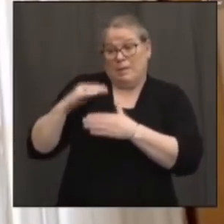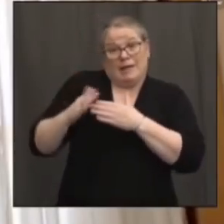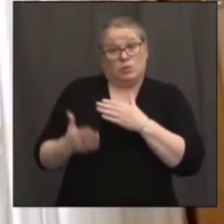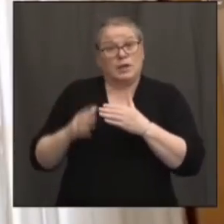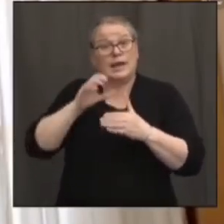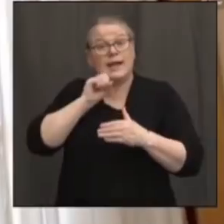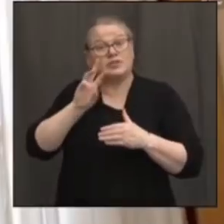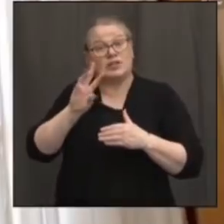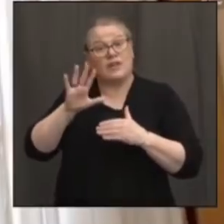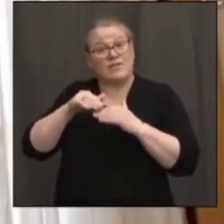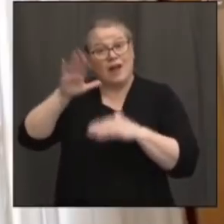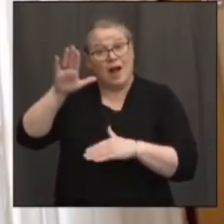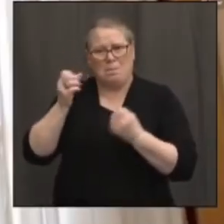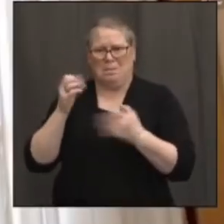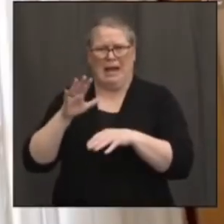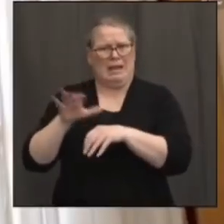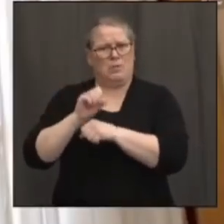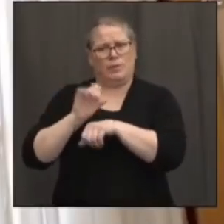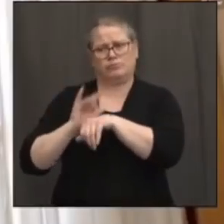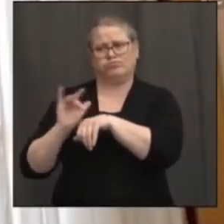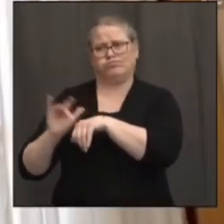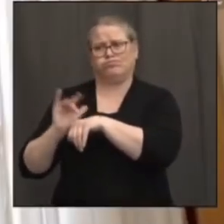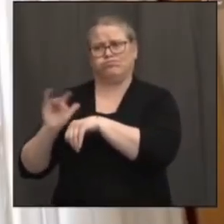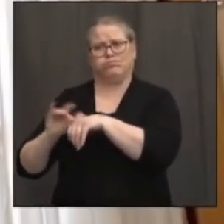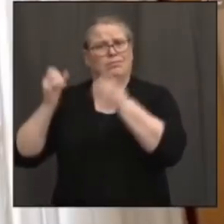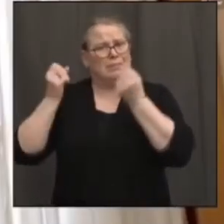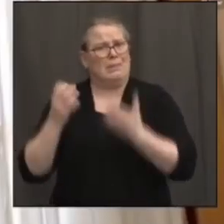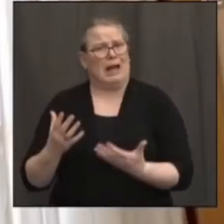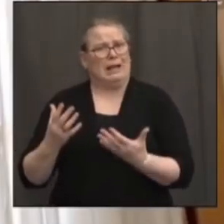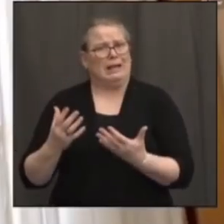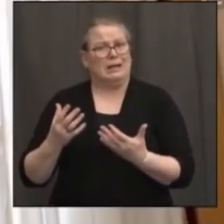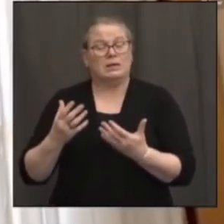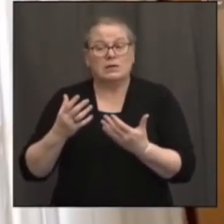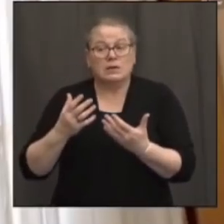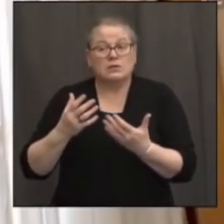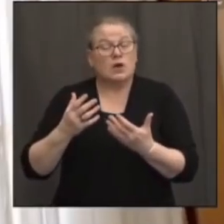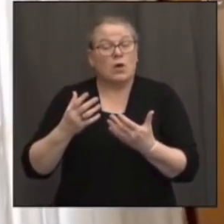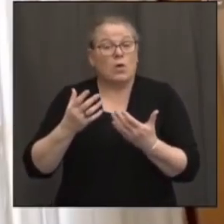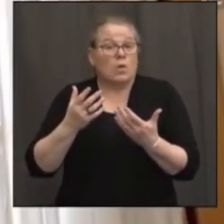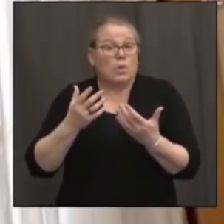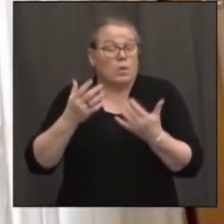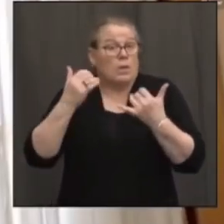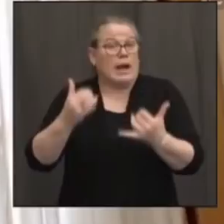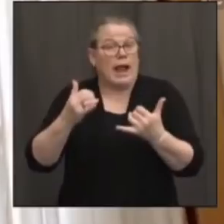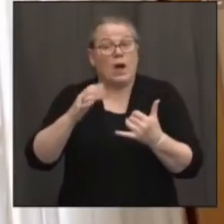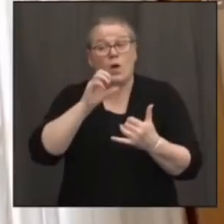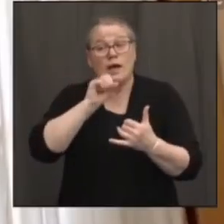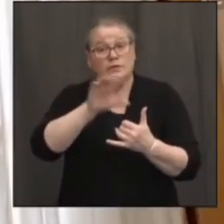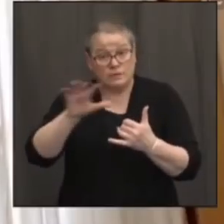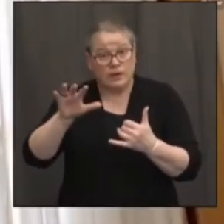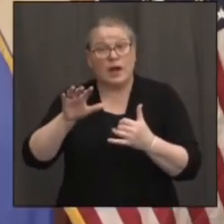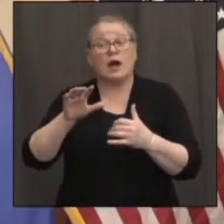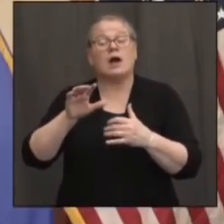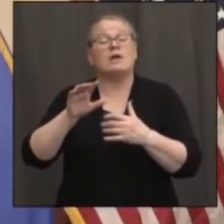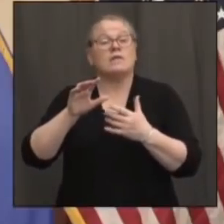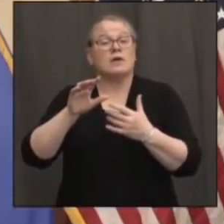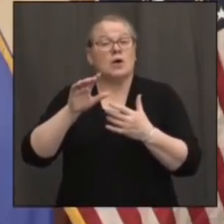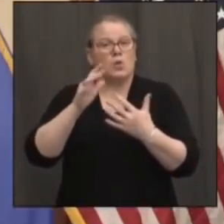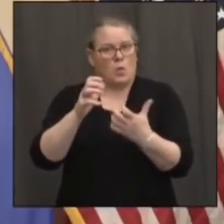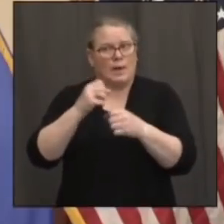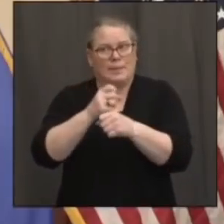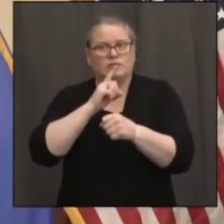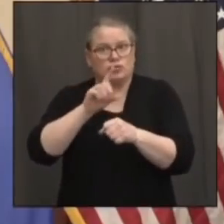phase, because the last thing we want is an appointment slot with a dose behind it that's not getting used as fast as possible. Do you guys